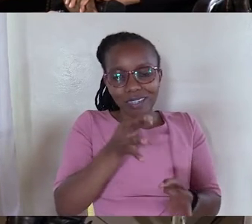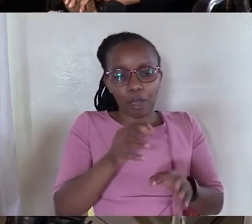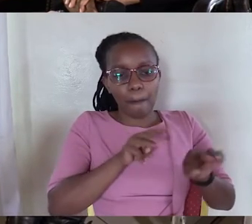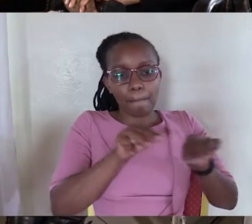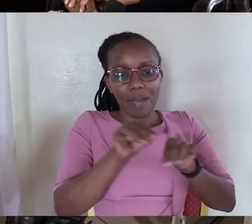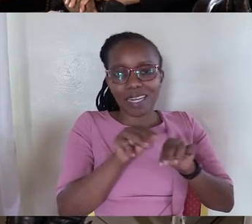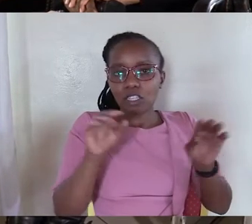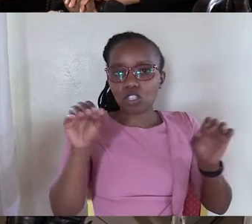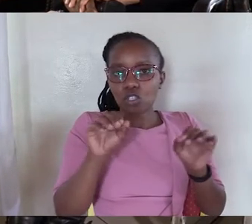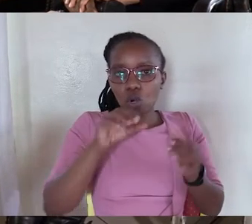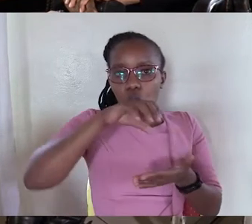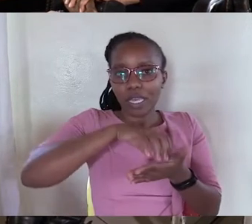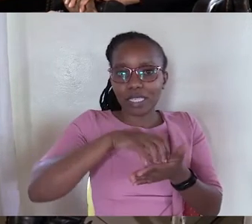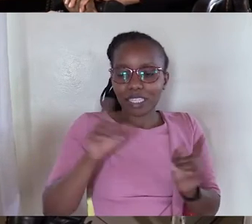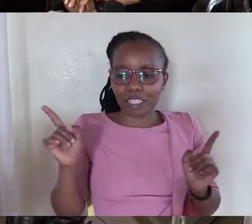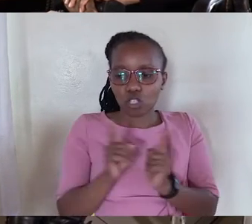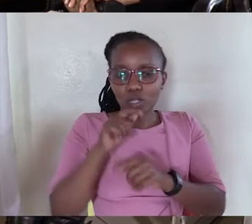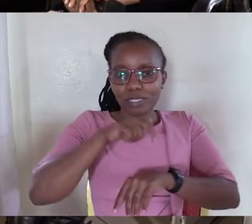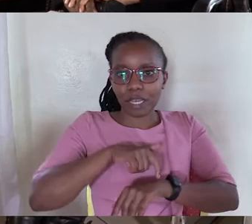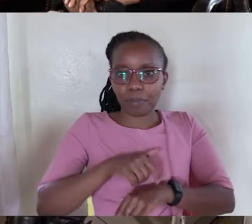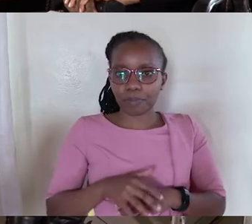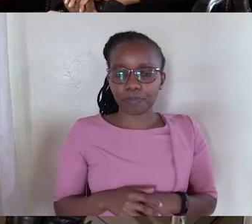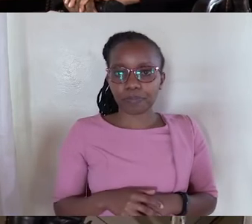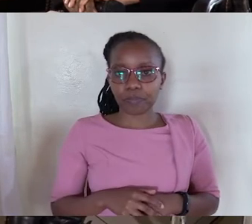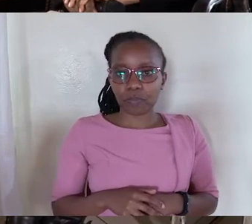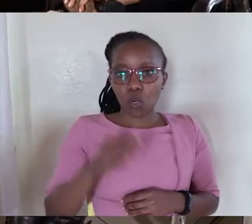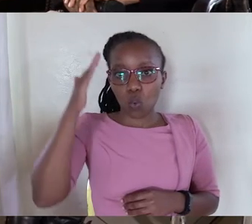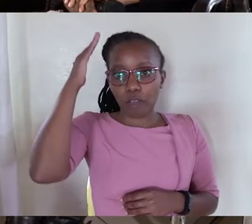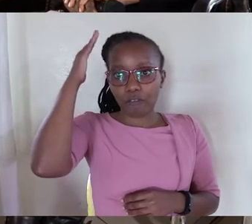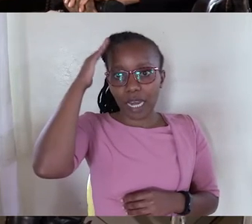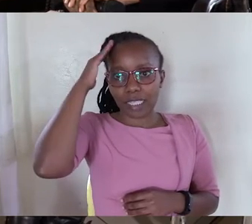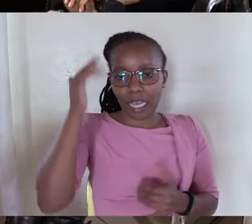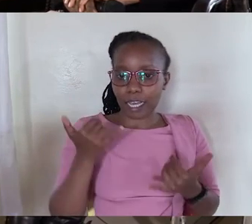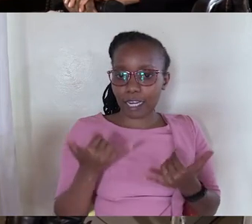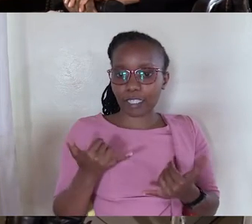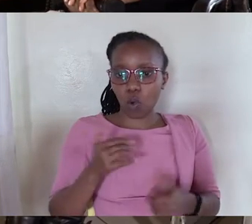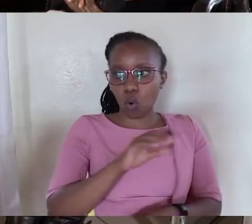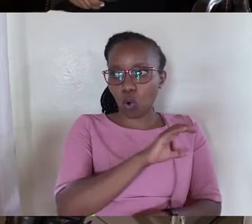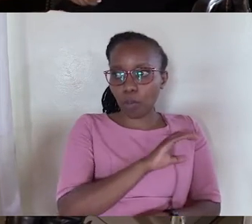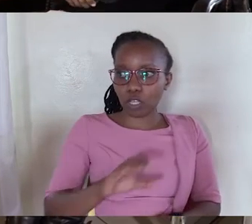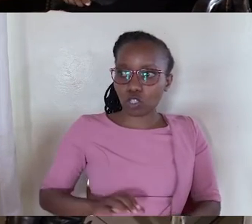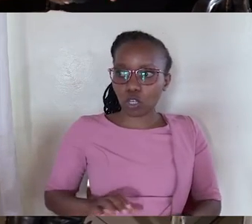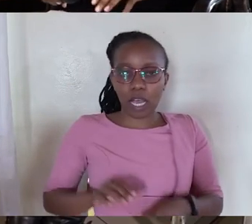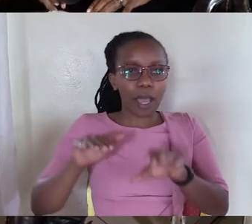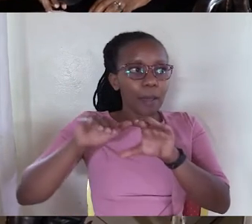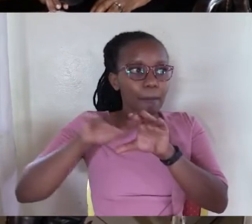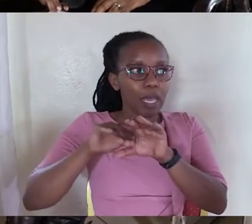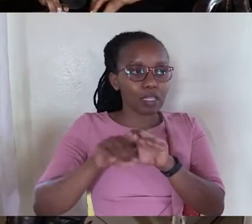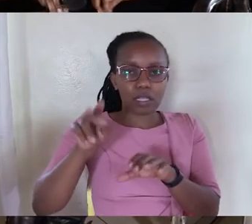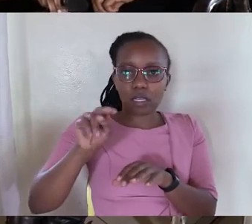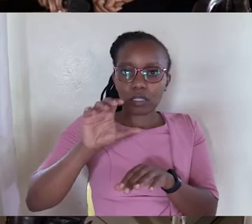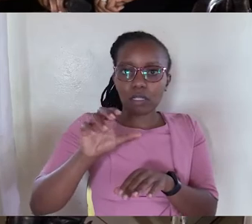managing the cases in the shortest time possible. We've realized as now the commission within the membership of